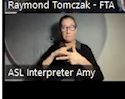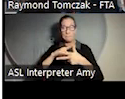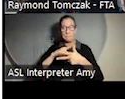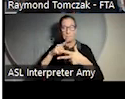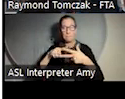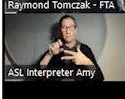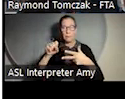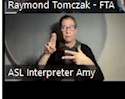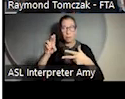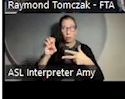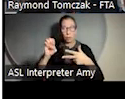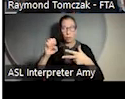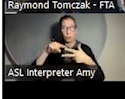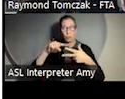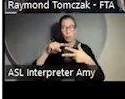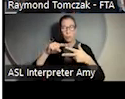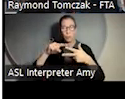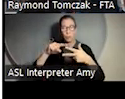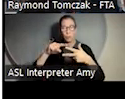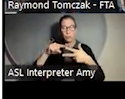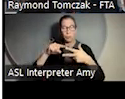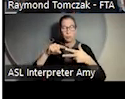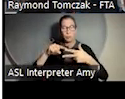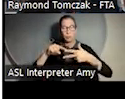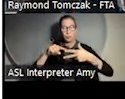Is Sue Marks with us?